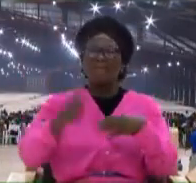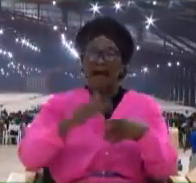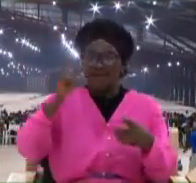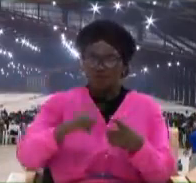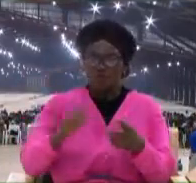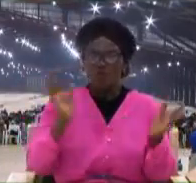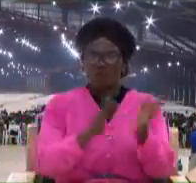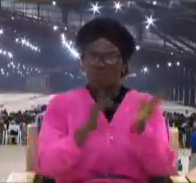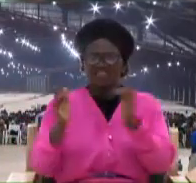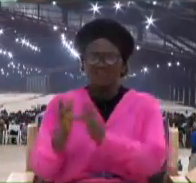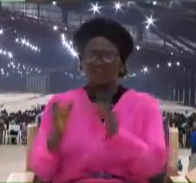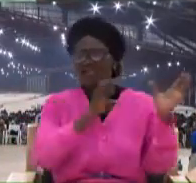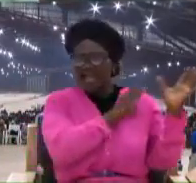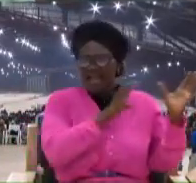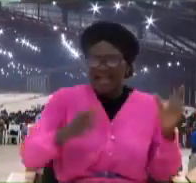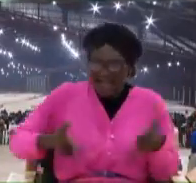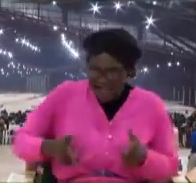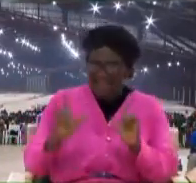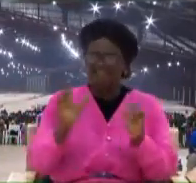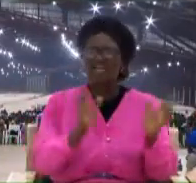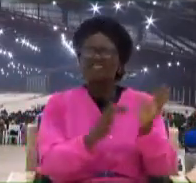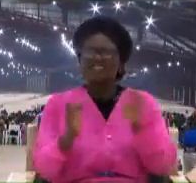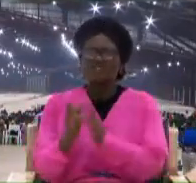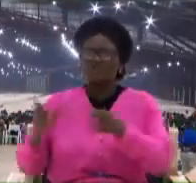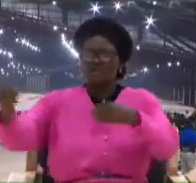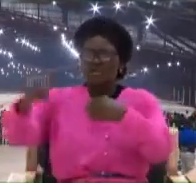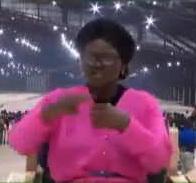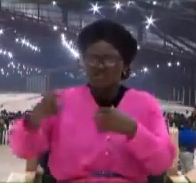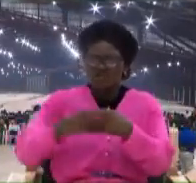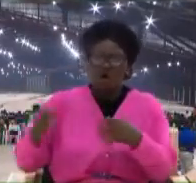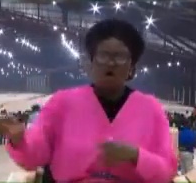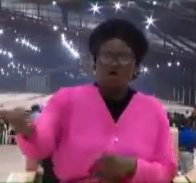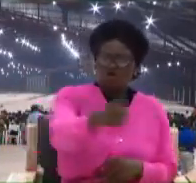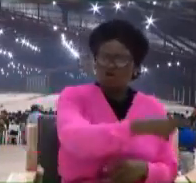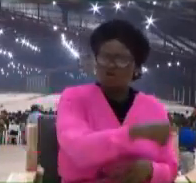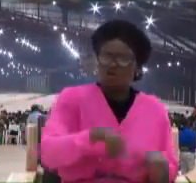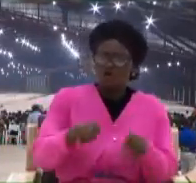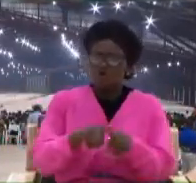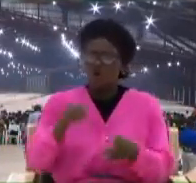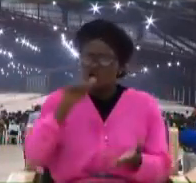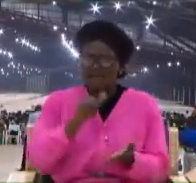shining can begin afresh. And so I'm going to